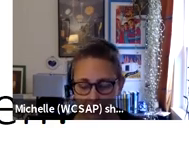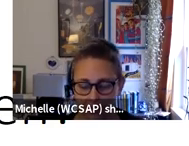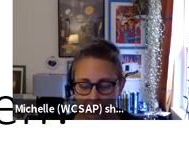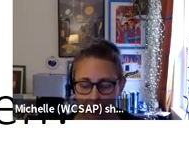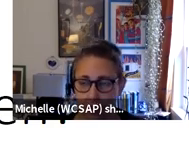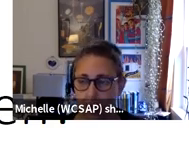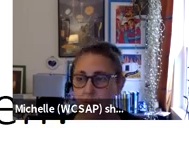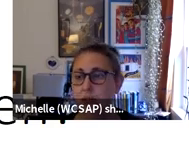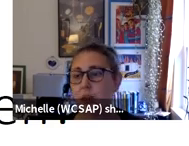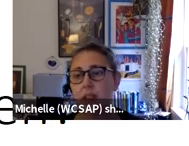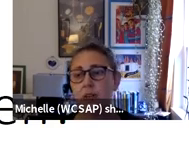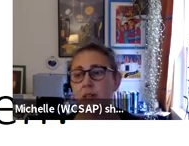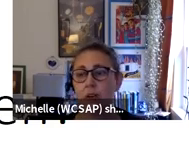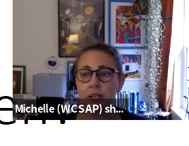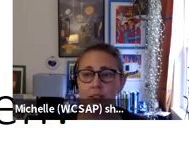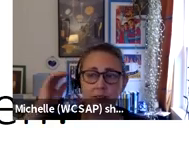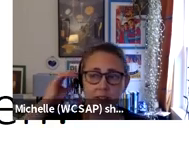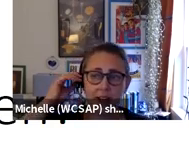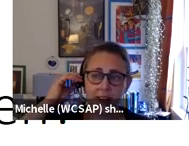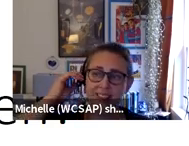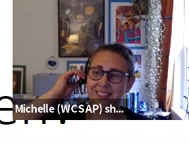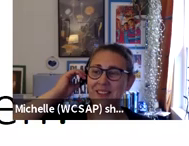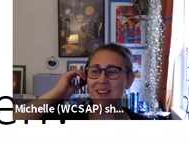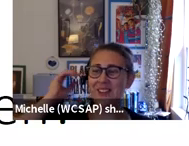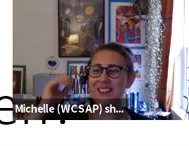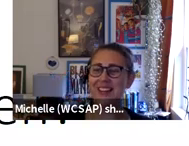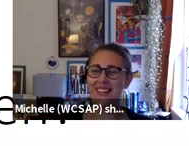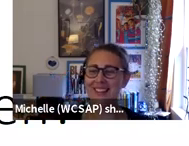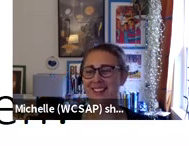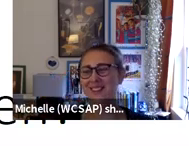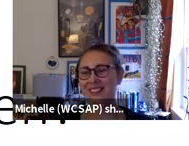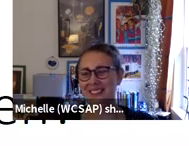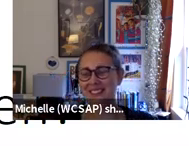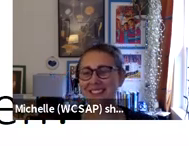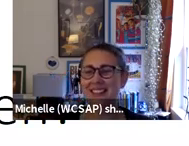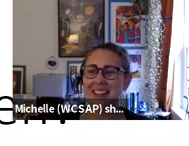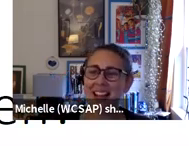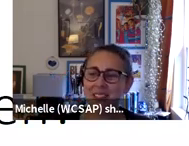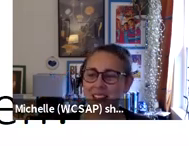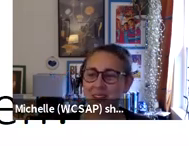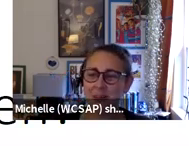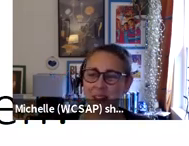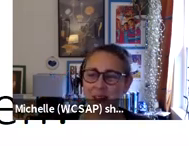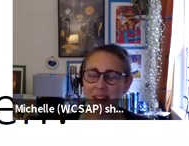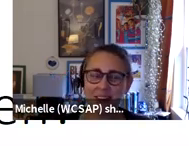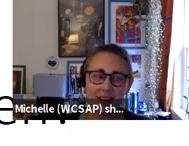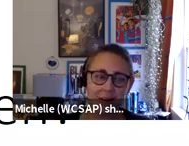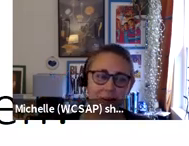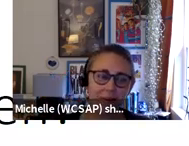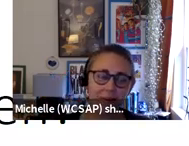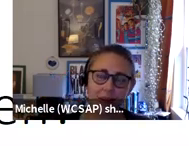teenagers. Also, kids are always hungry, so have snacks or offer snacks, offer things, have stuff to play